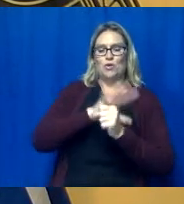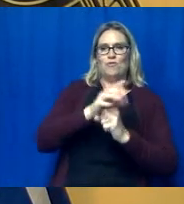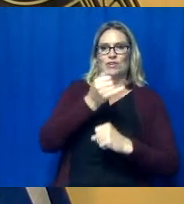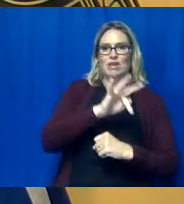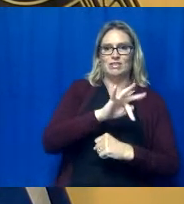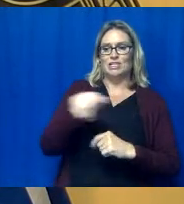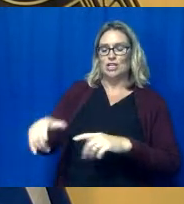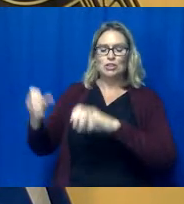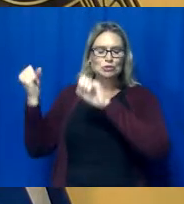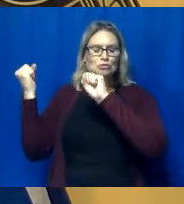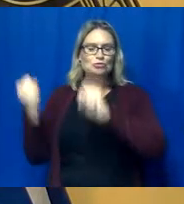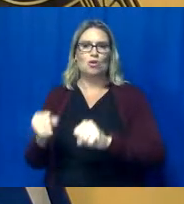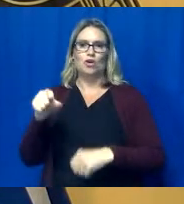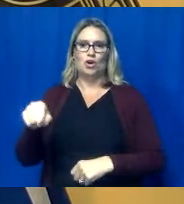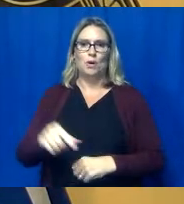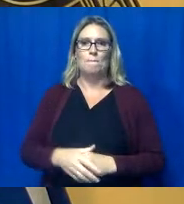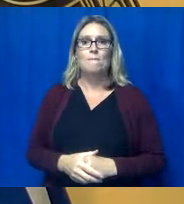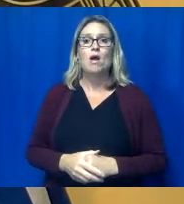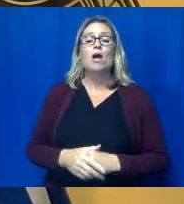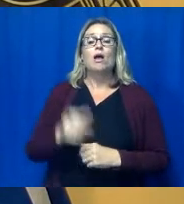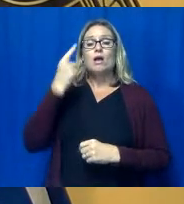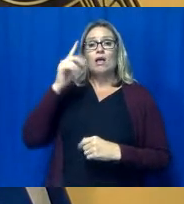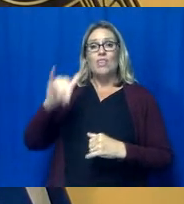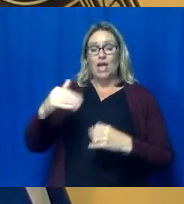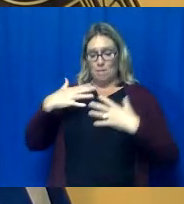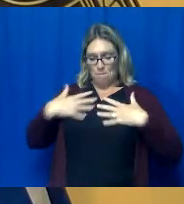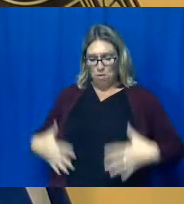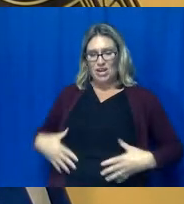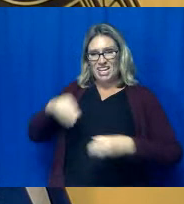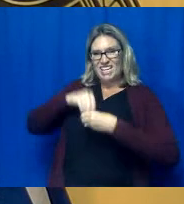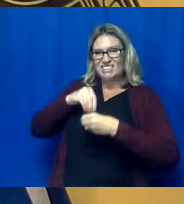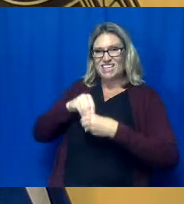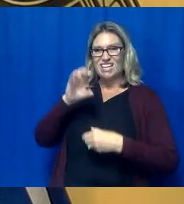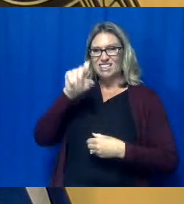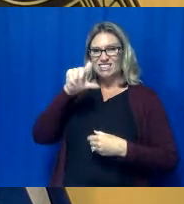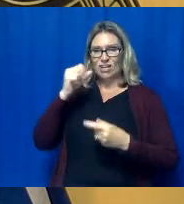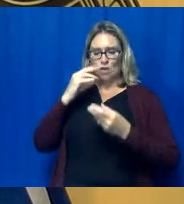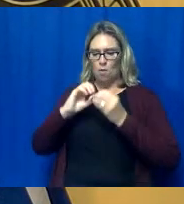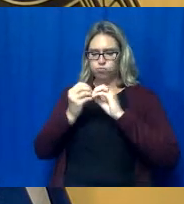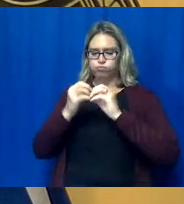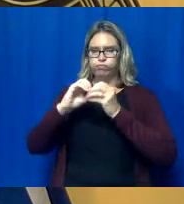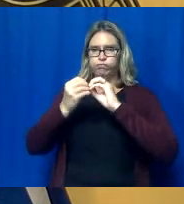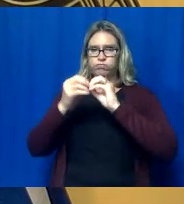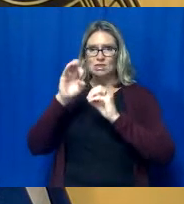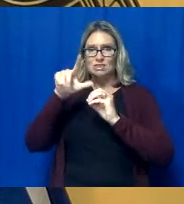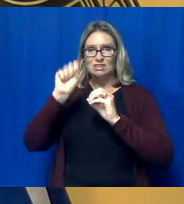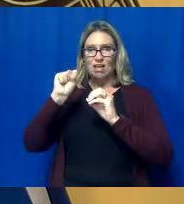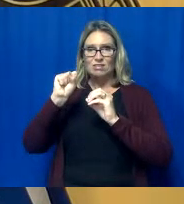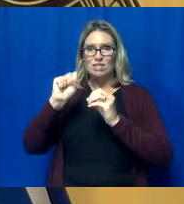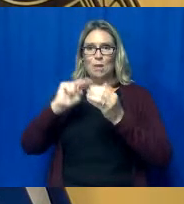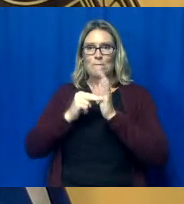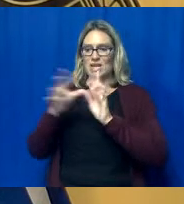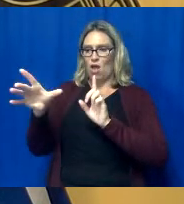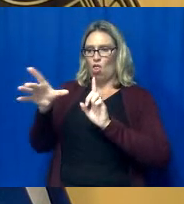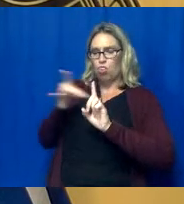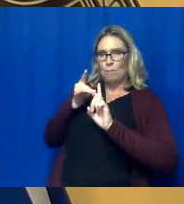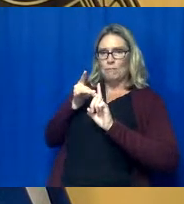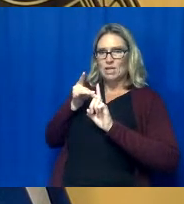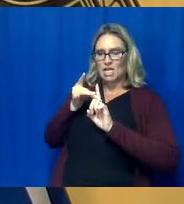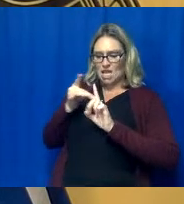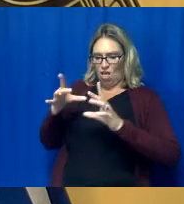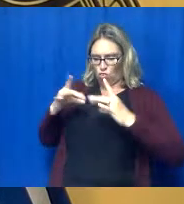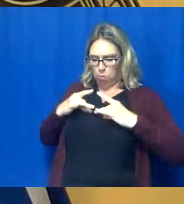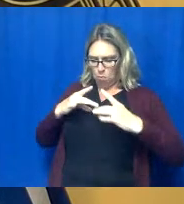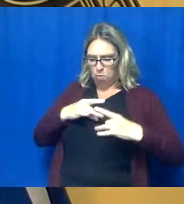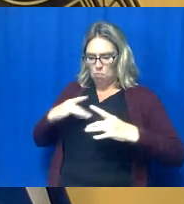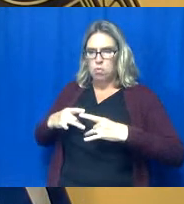this virus does is it binds to our cells much better. Think of it as being a stickier virus. This virus sticks to our cells better.